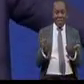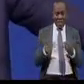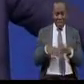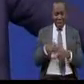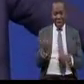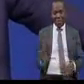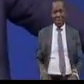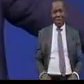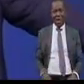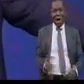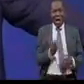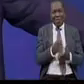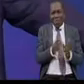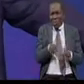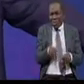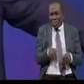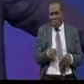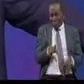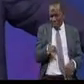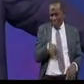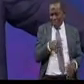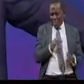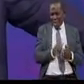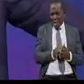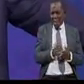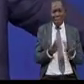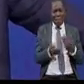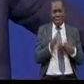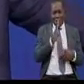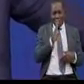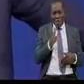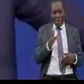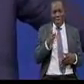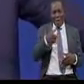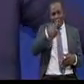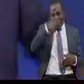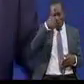time. And because they are not hungry, and also